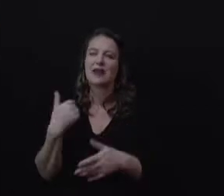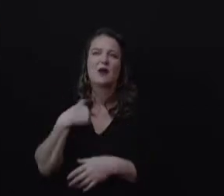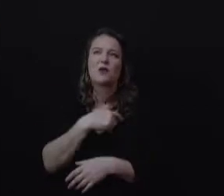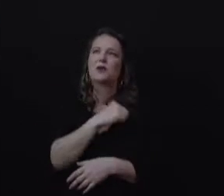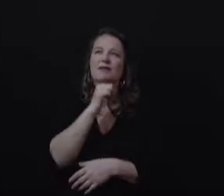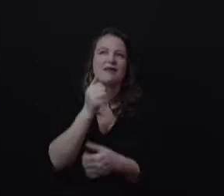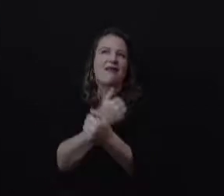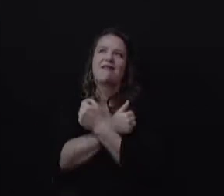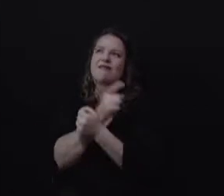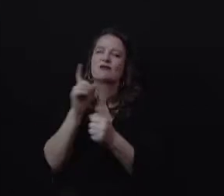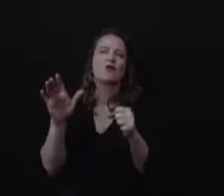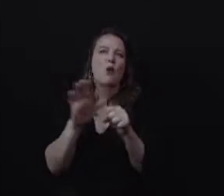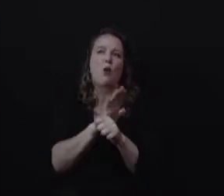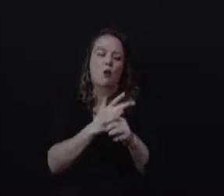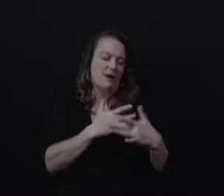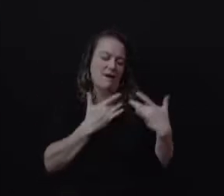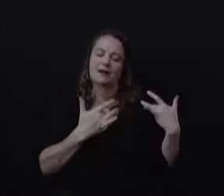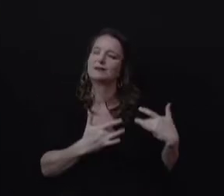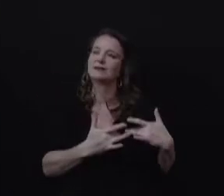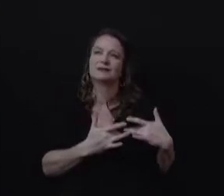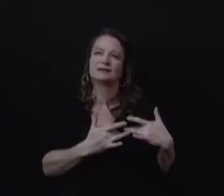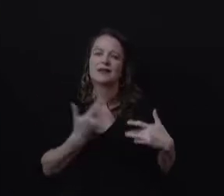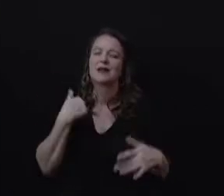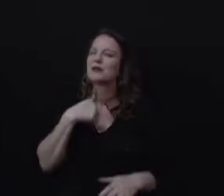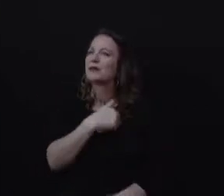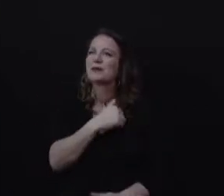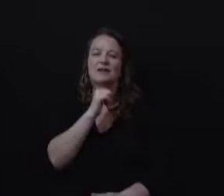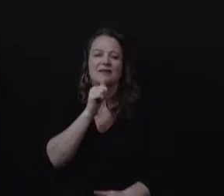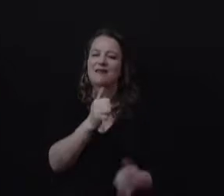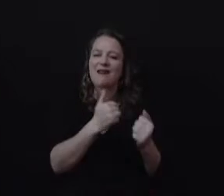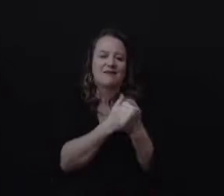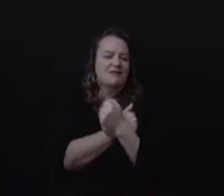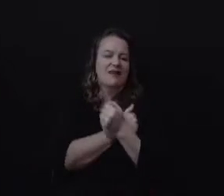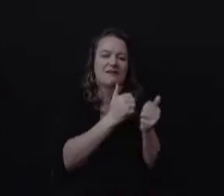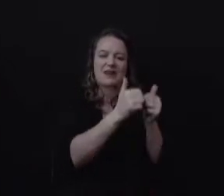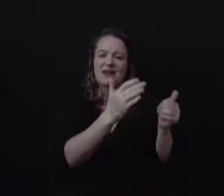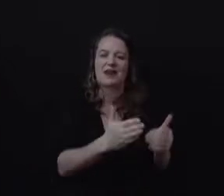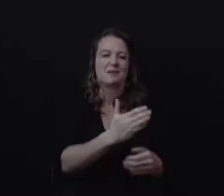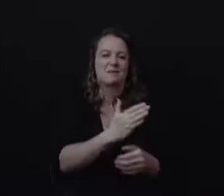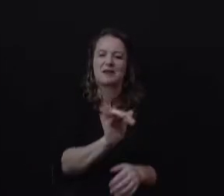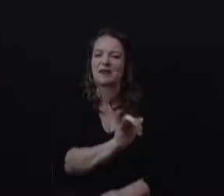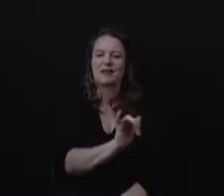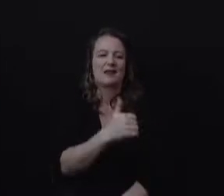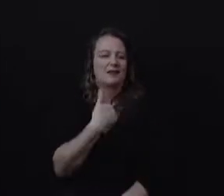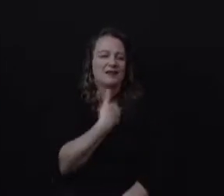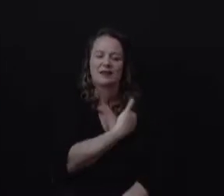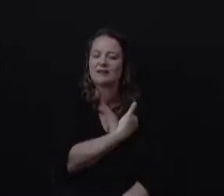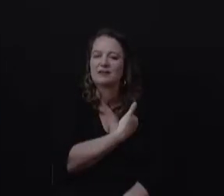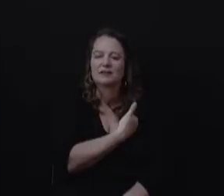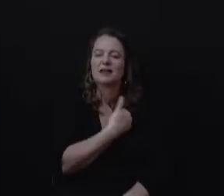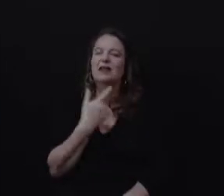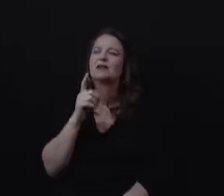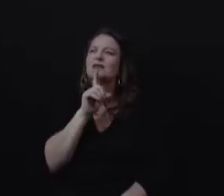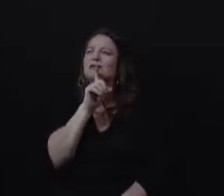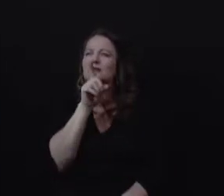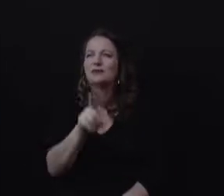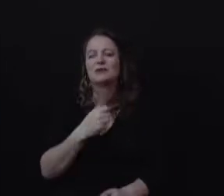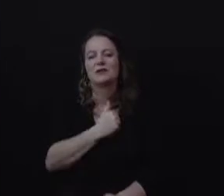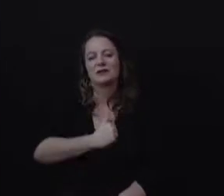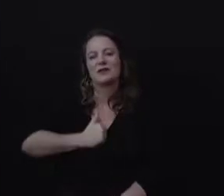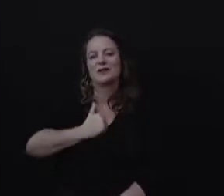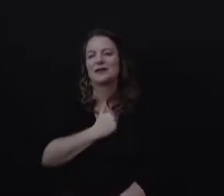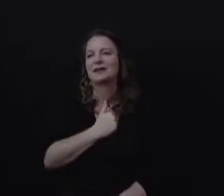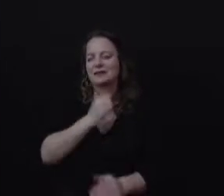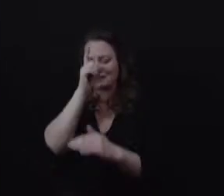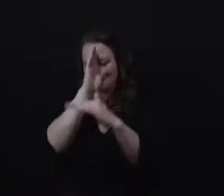loved you with our whole heart. We have not loved our neighbors as ourselves. We are truly sorry, and we